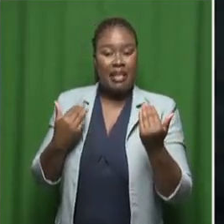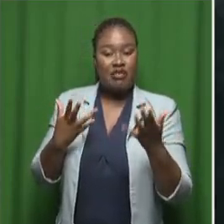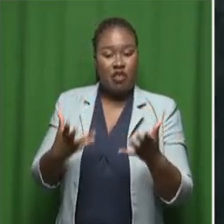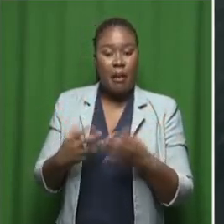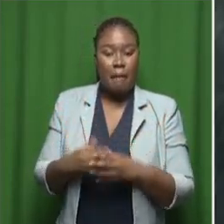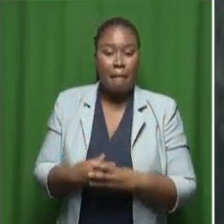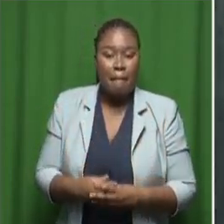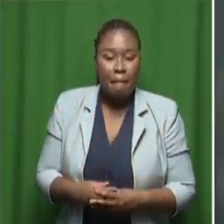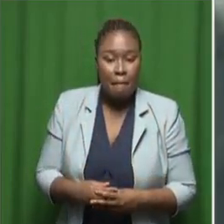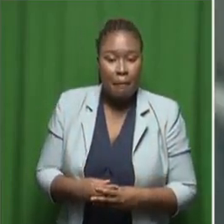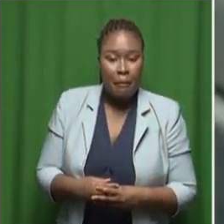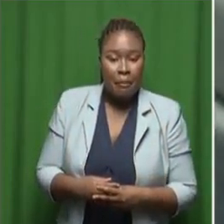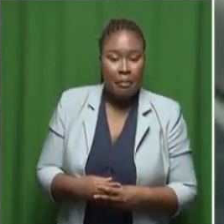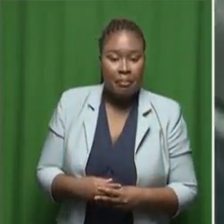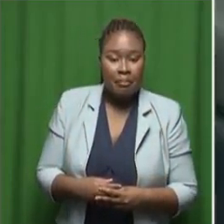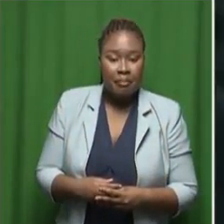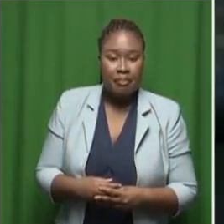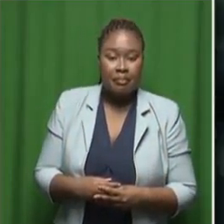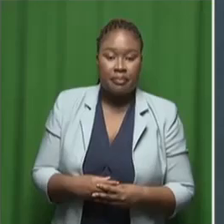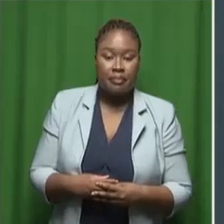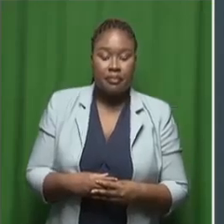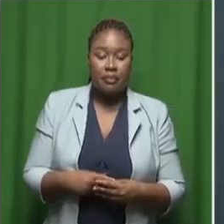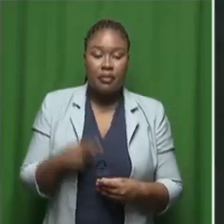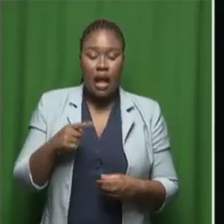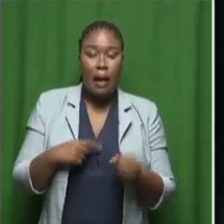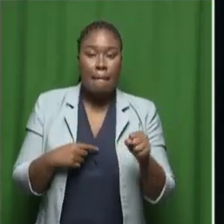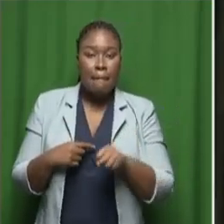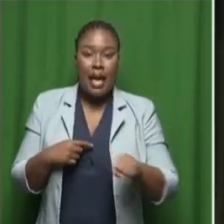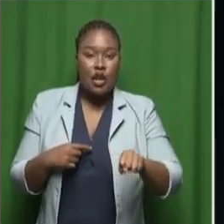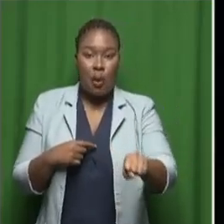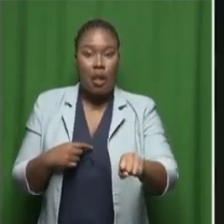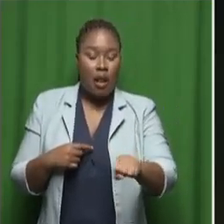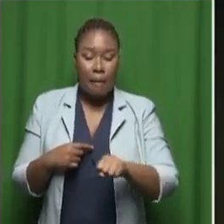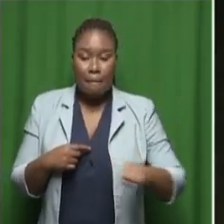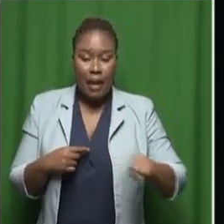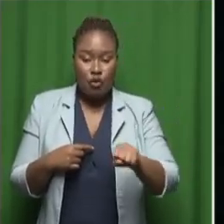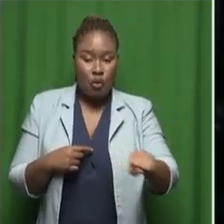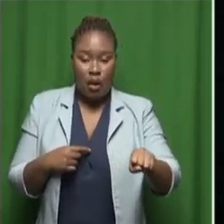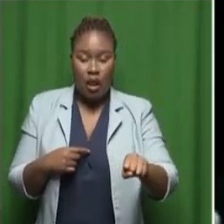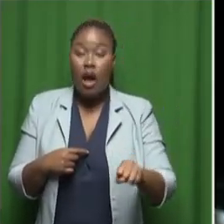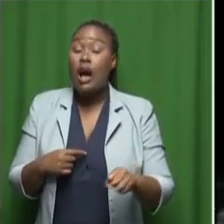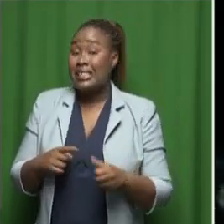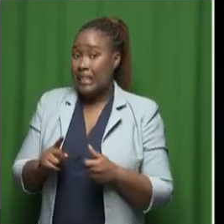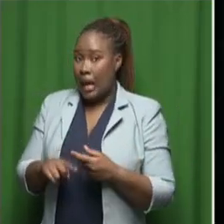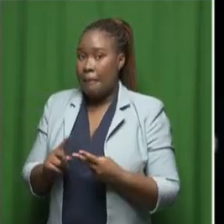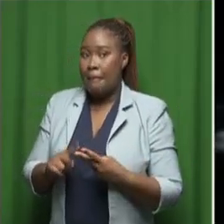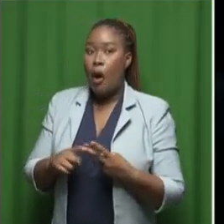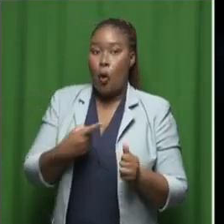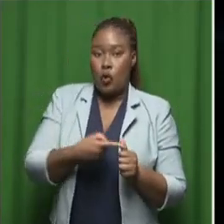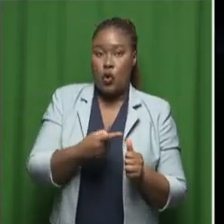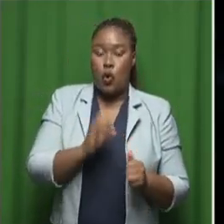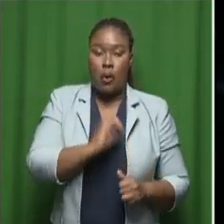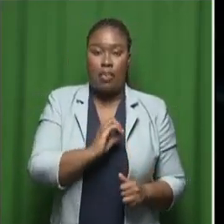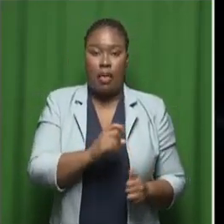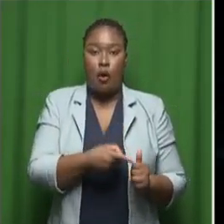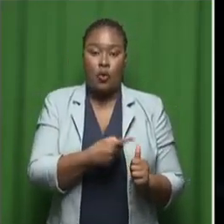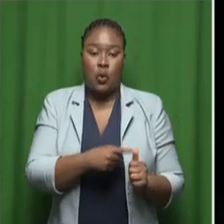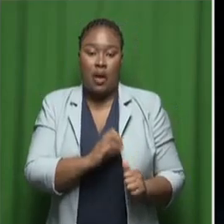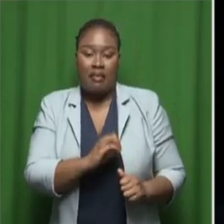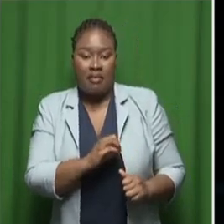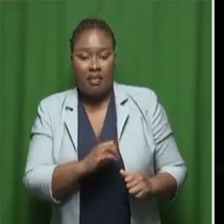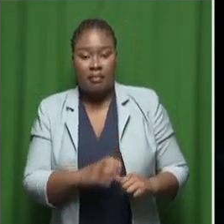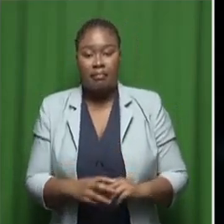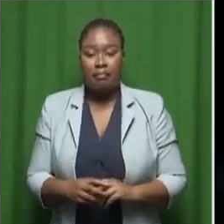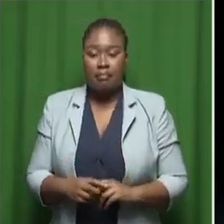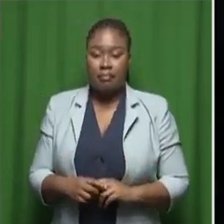see this is, of course, a manual version. Yes, manual version. We do have auto available as well. So this one has